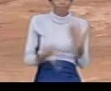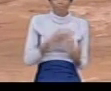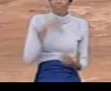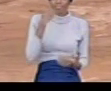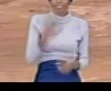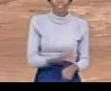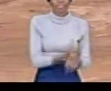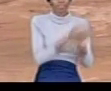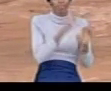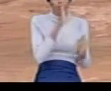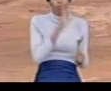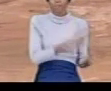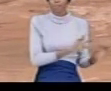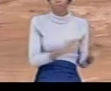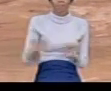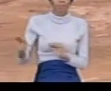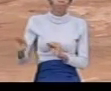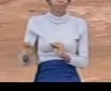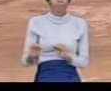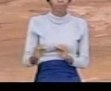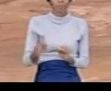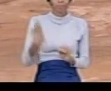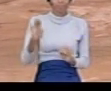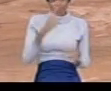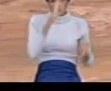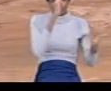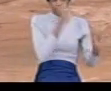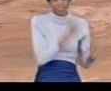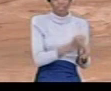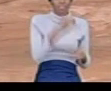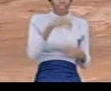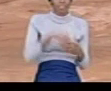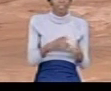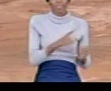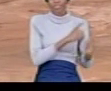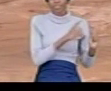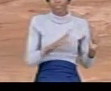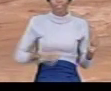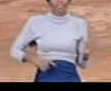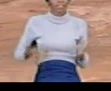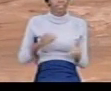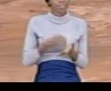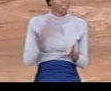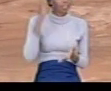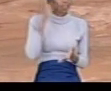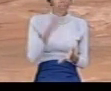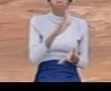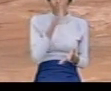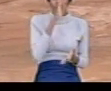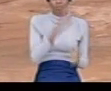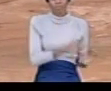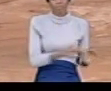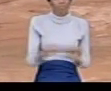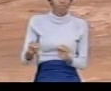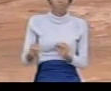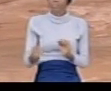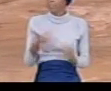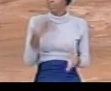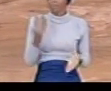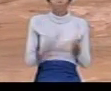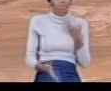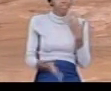mountain be thou removed by faith in the Lord, it shall be